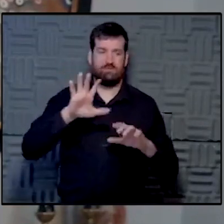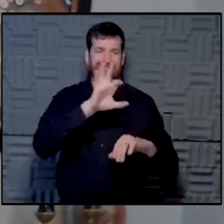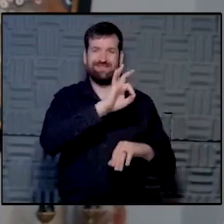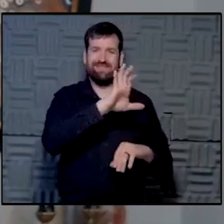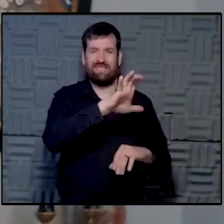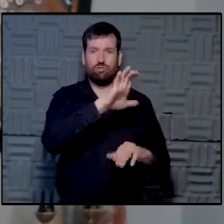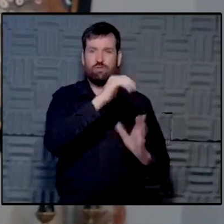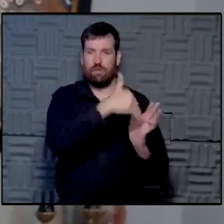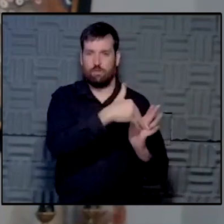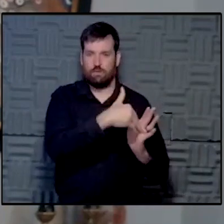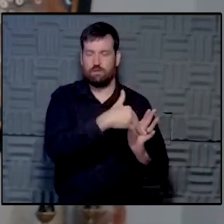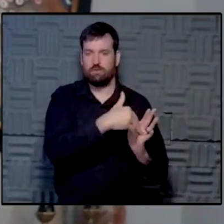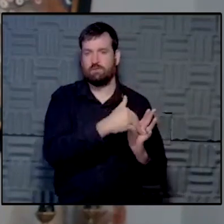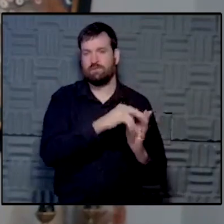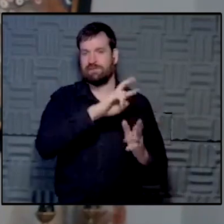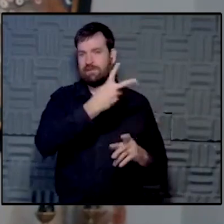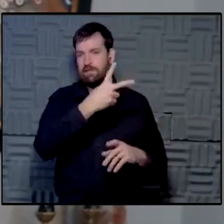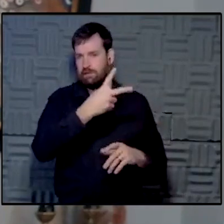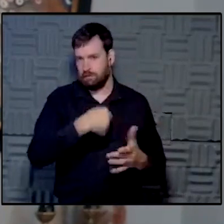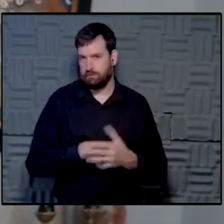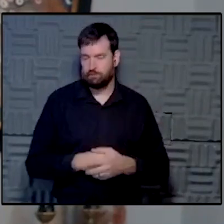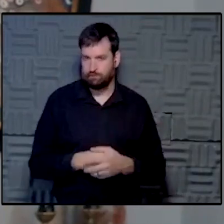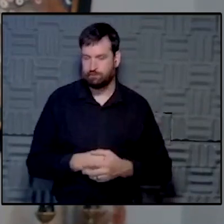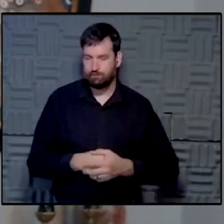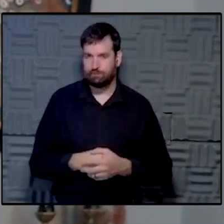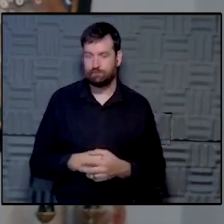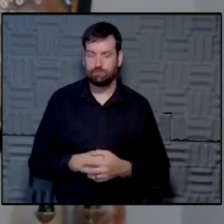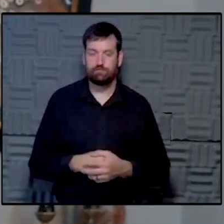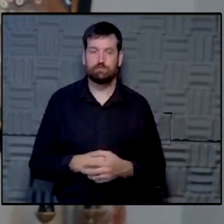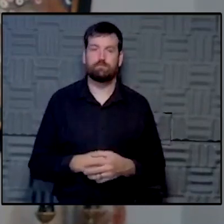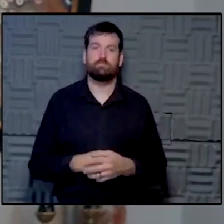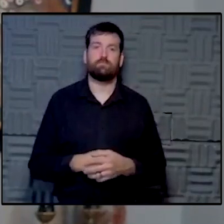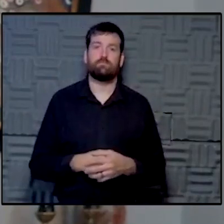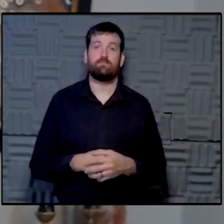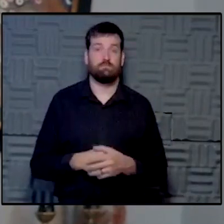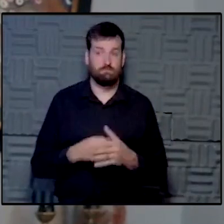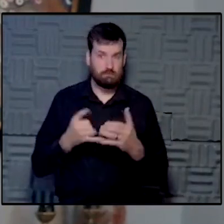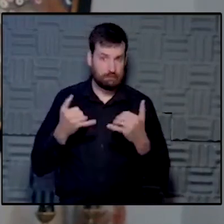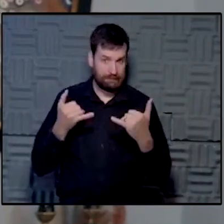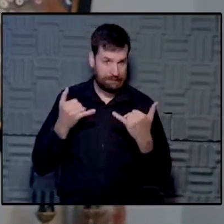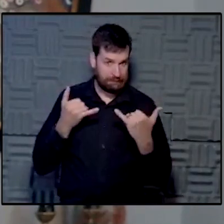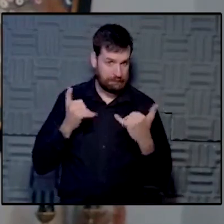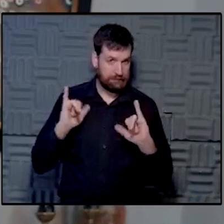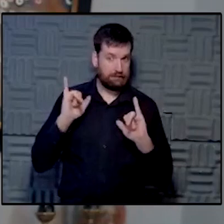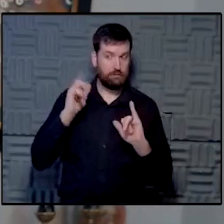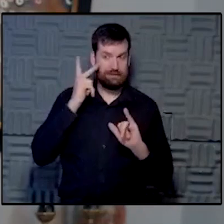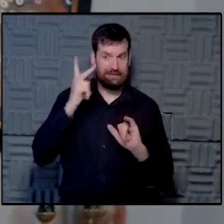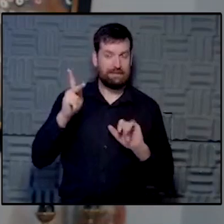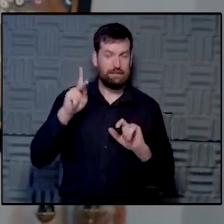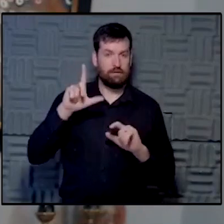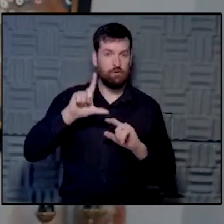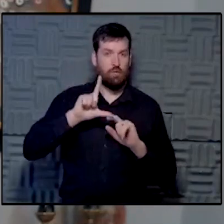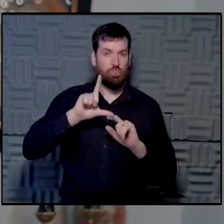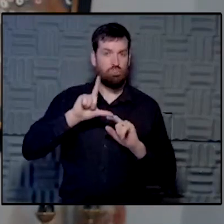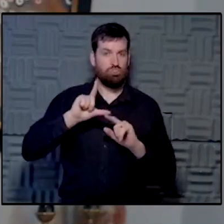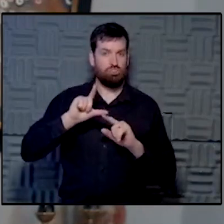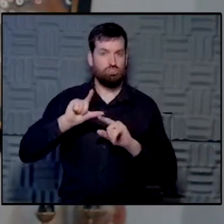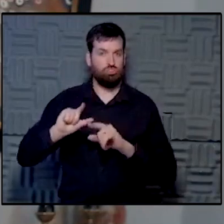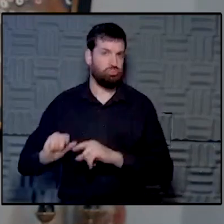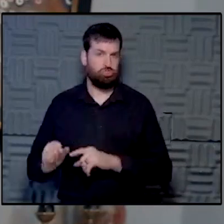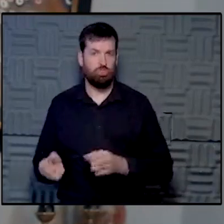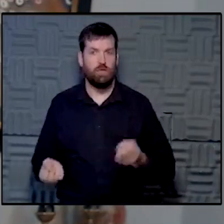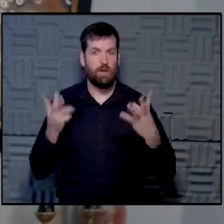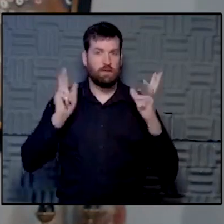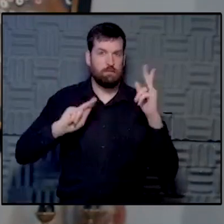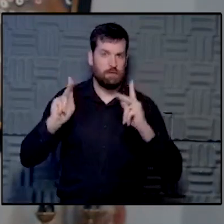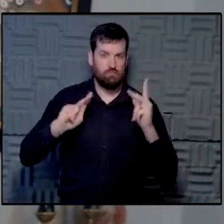900,000 are second doses. But we still are seeing a tailing off of the people that